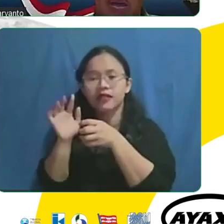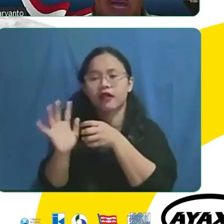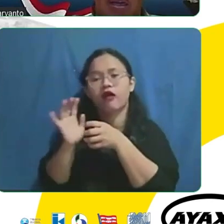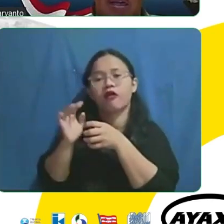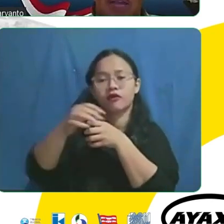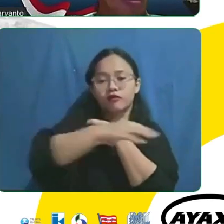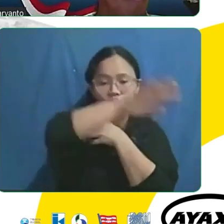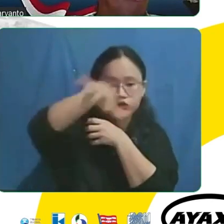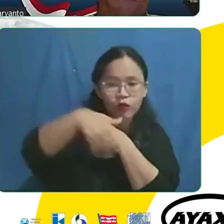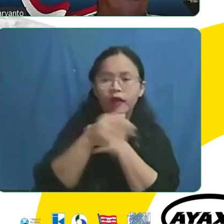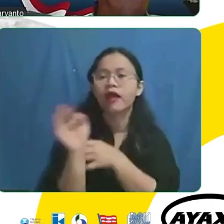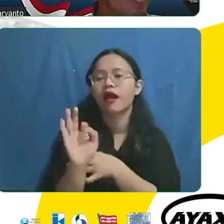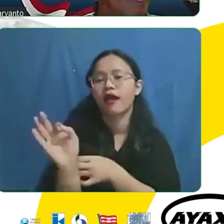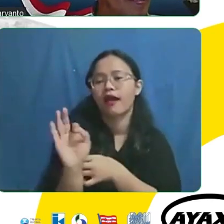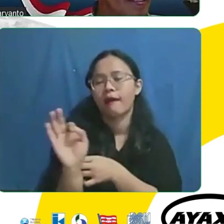the program of